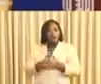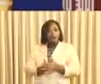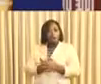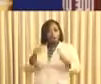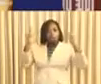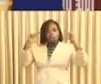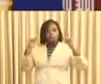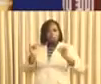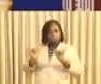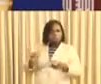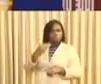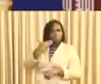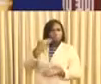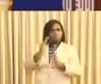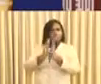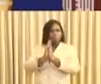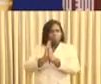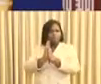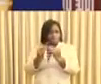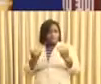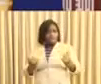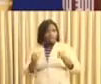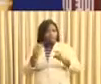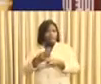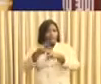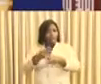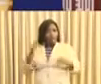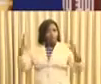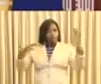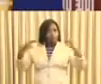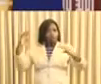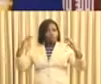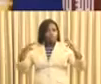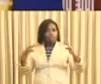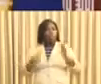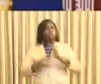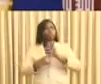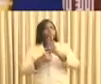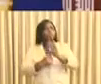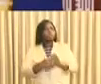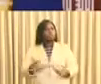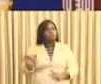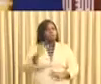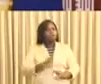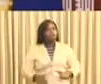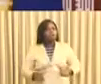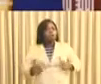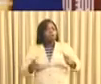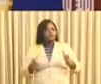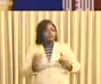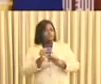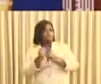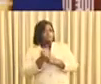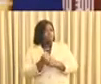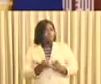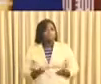of heavy rain is applicable to all life-threatening situations. I thus call on all